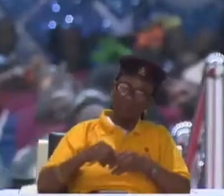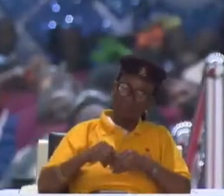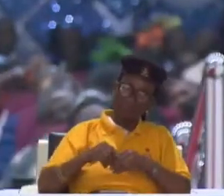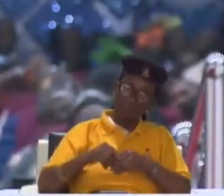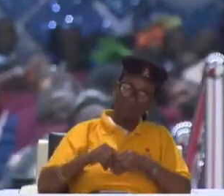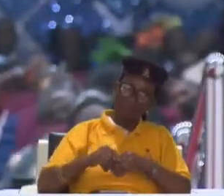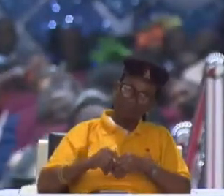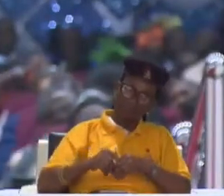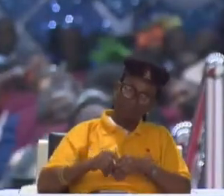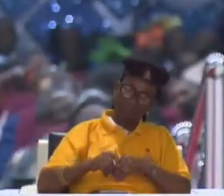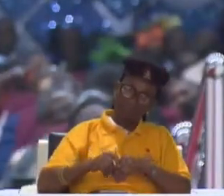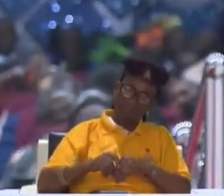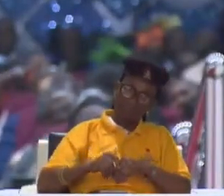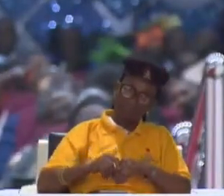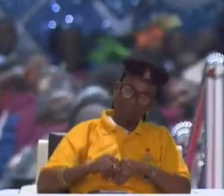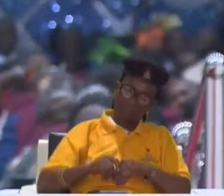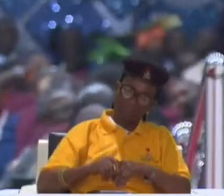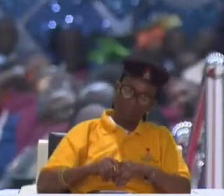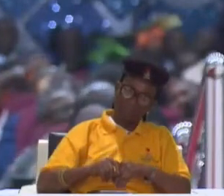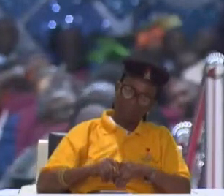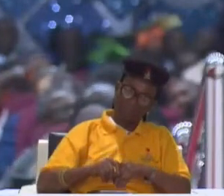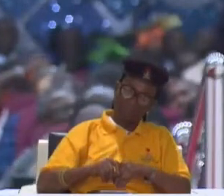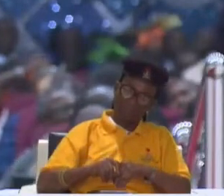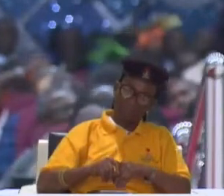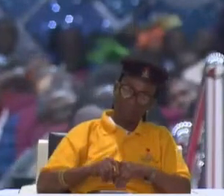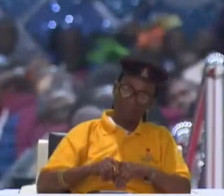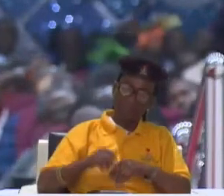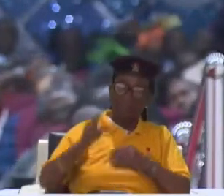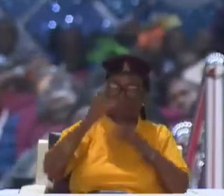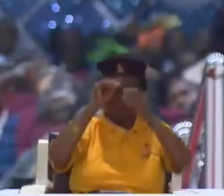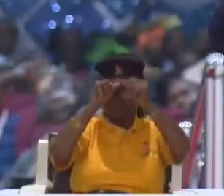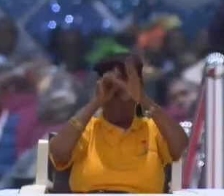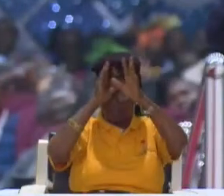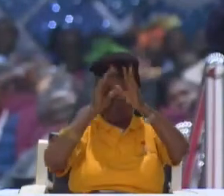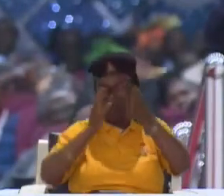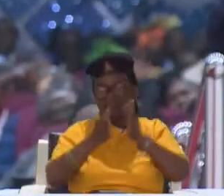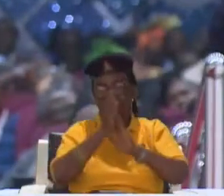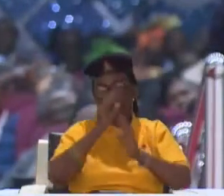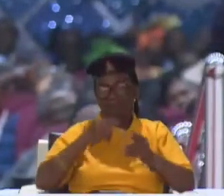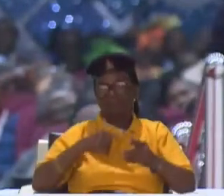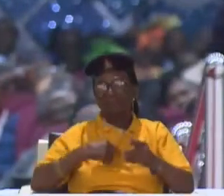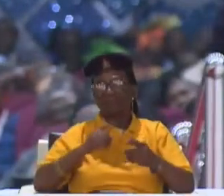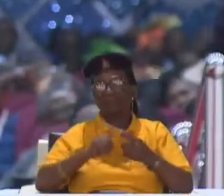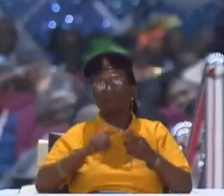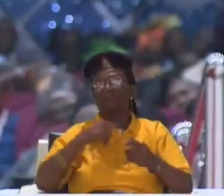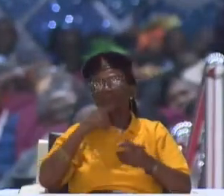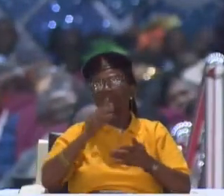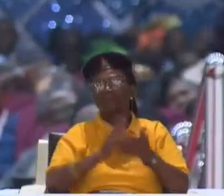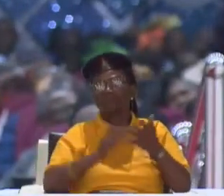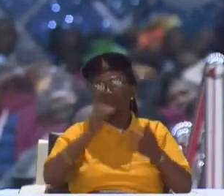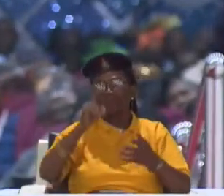Because Daddy asked me to tell someone. Daddy, the king suffer when he come. He said, by the time the sun rises